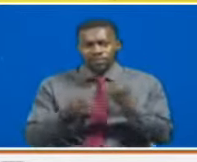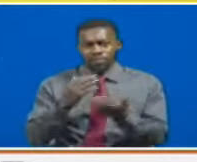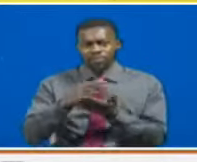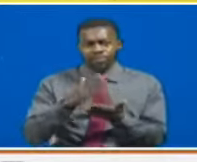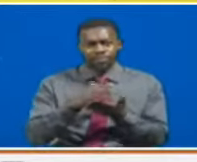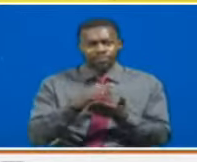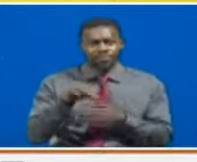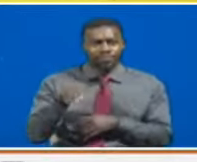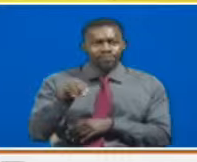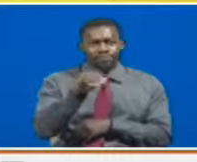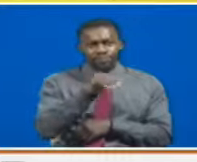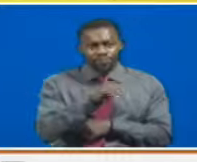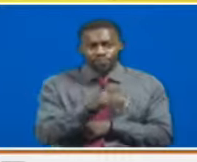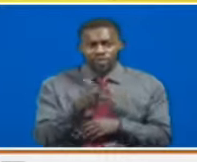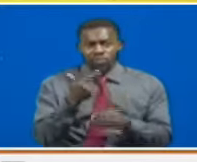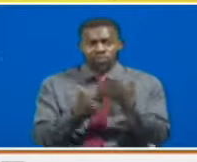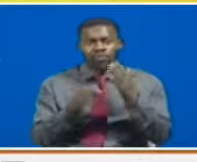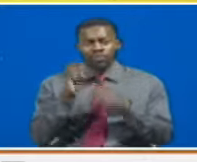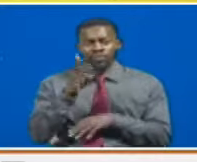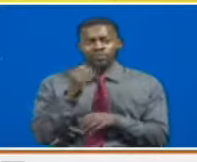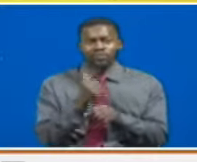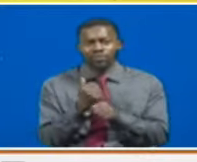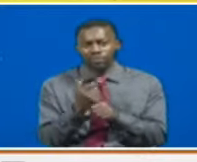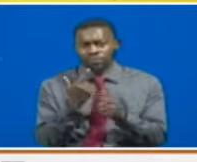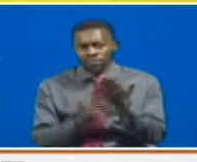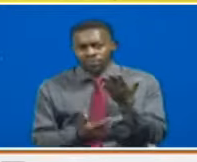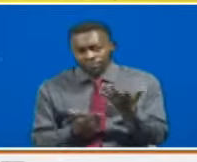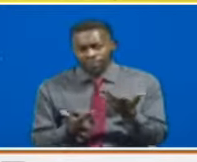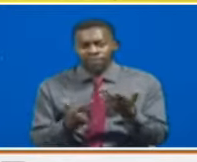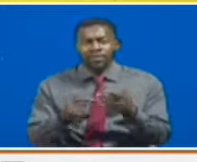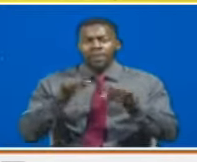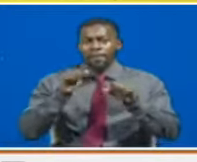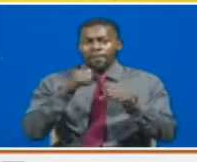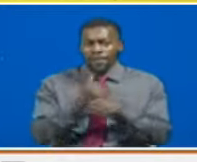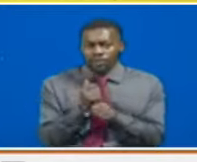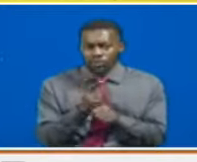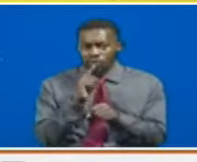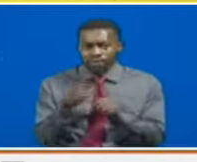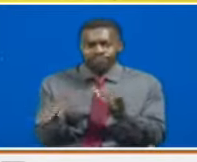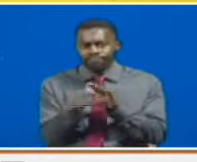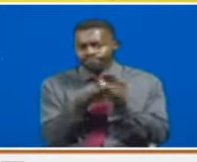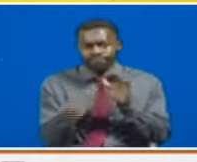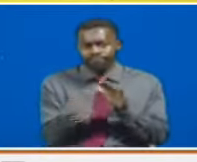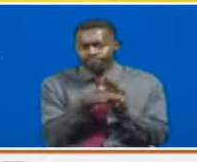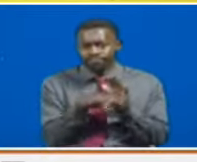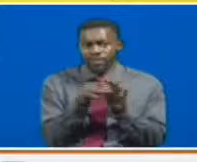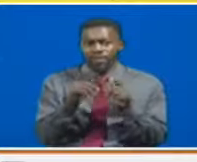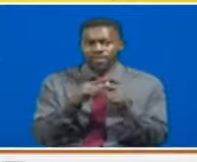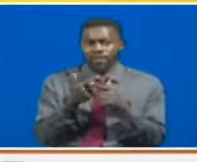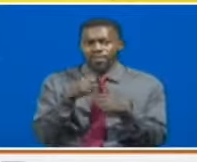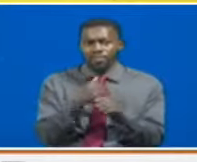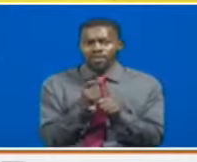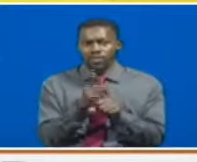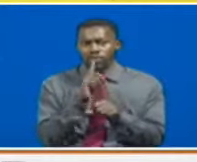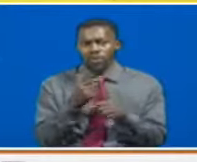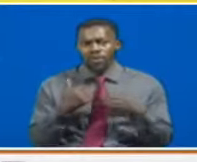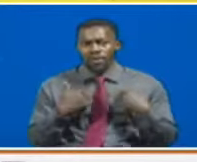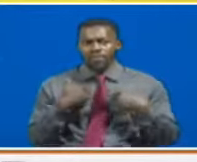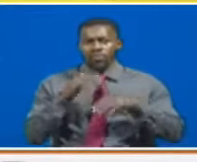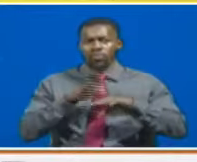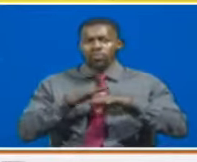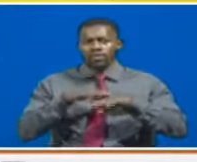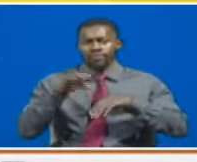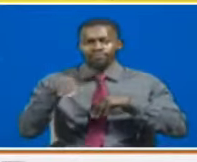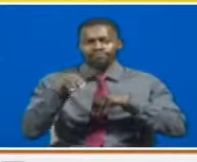fertilizer. What we are only going to do is we are going to pluck them off the system and ensure that good fertilizer and genuine